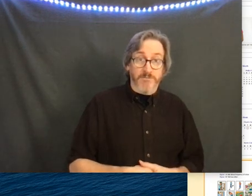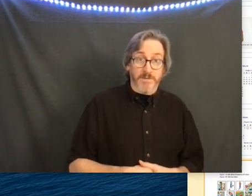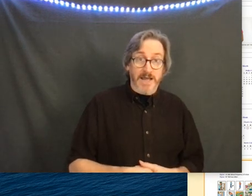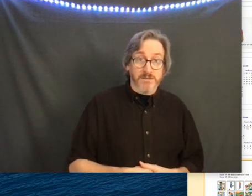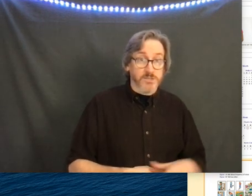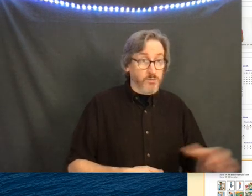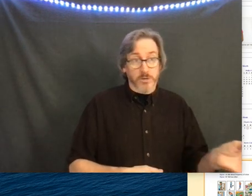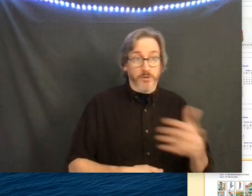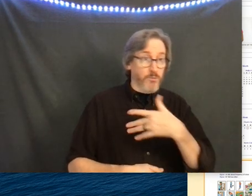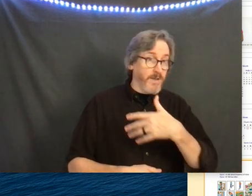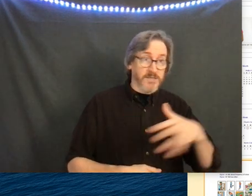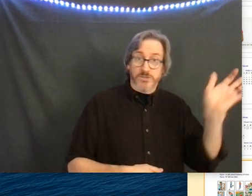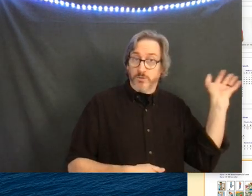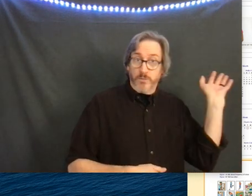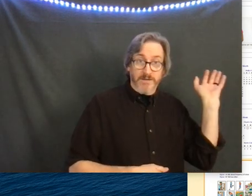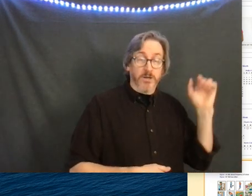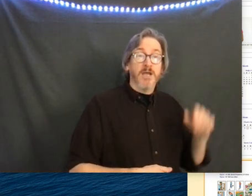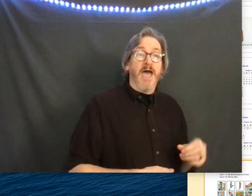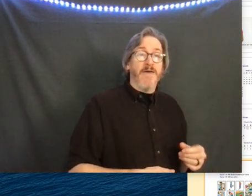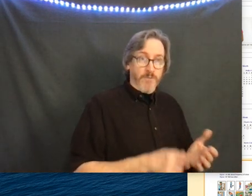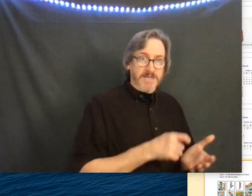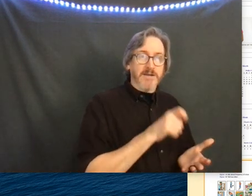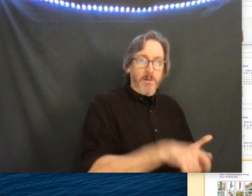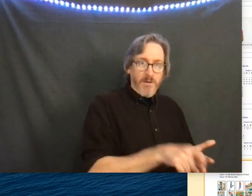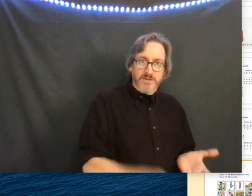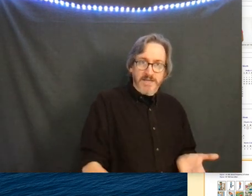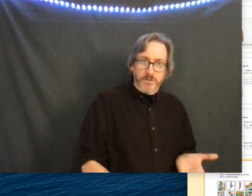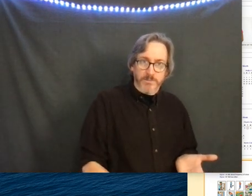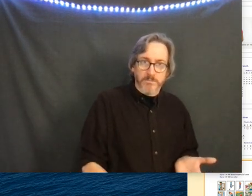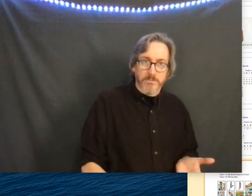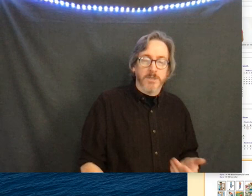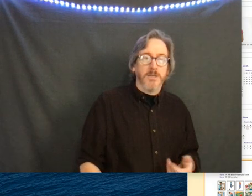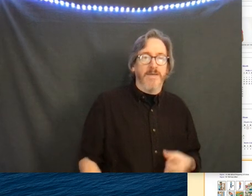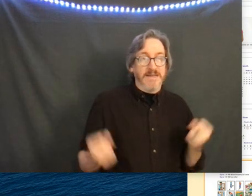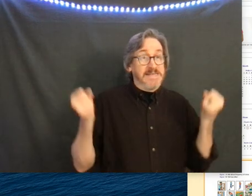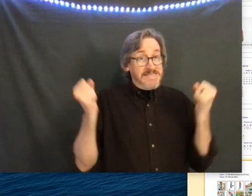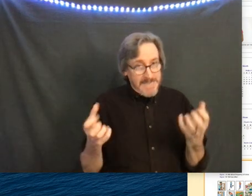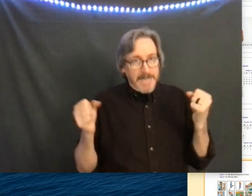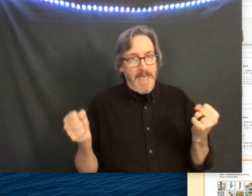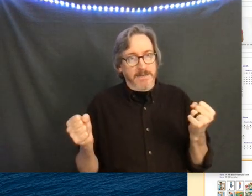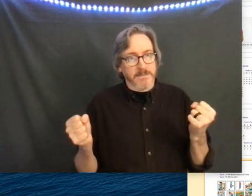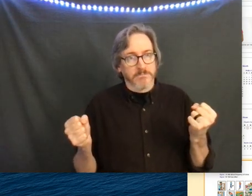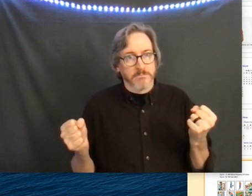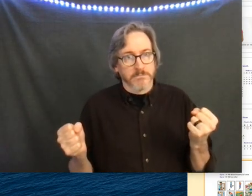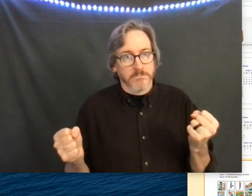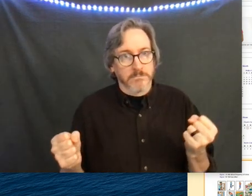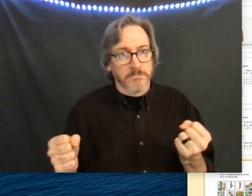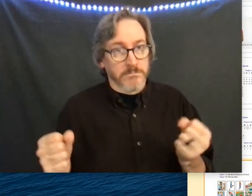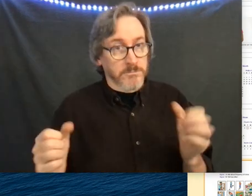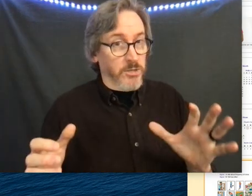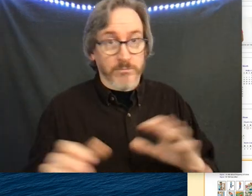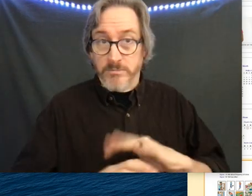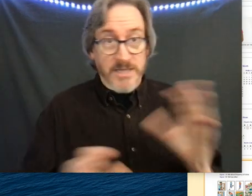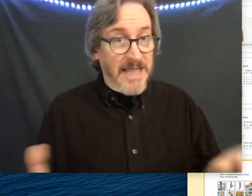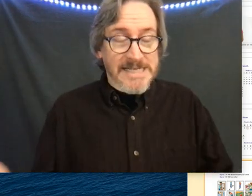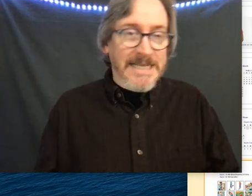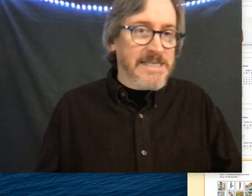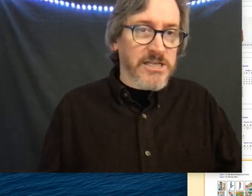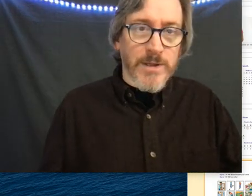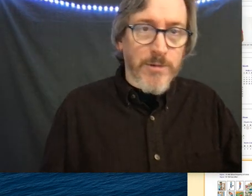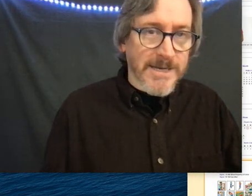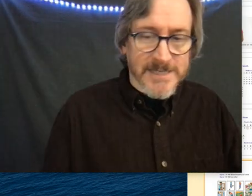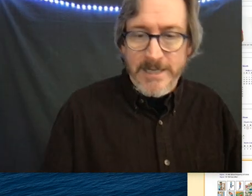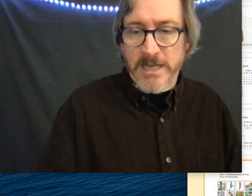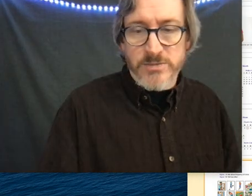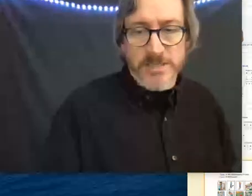that you have around the house or your roommates or whatever, and then write down how often do they do them, and then sign that. So it's the